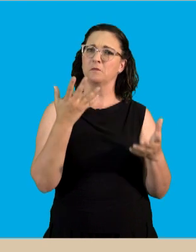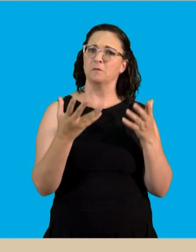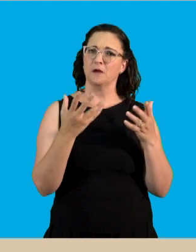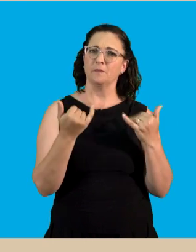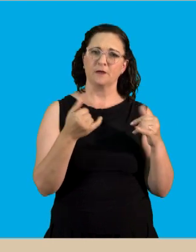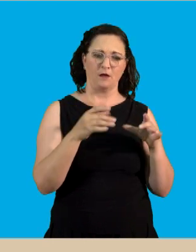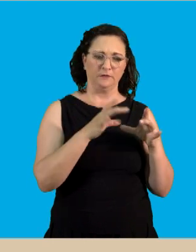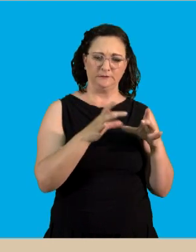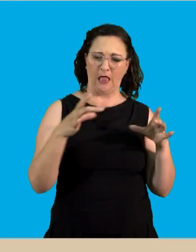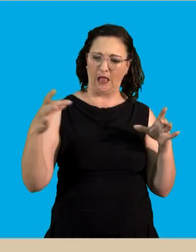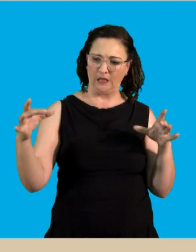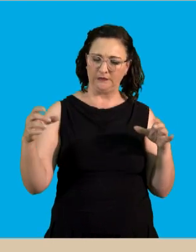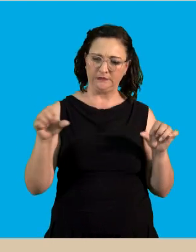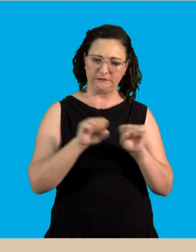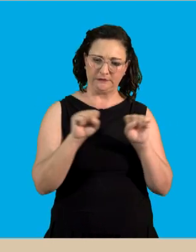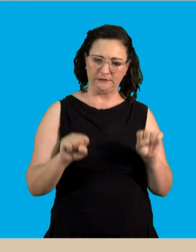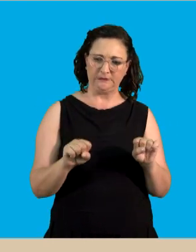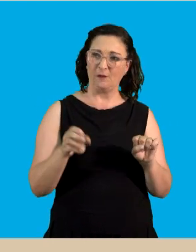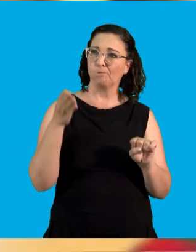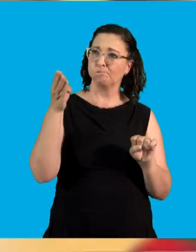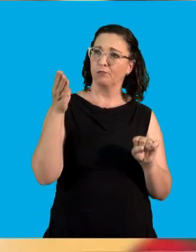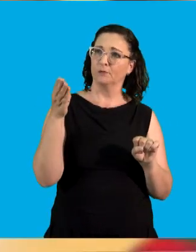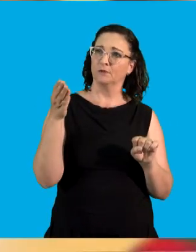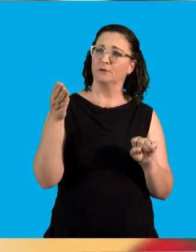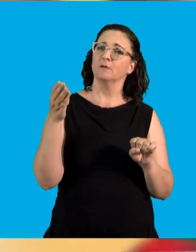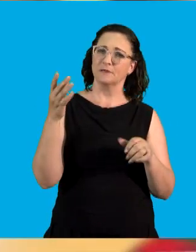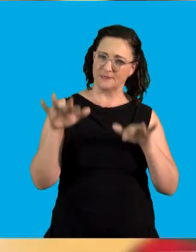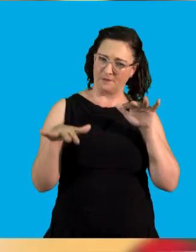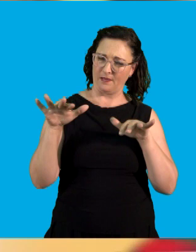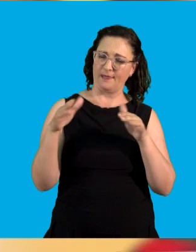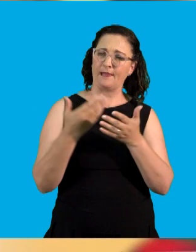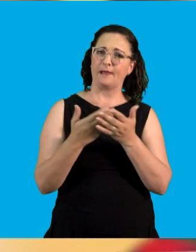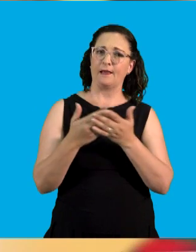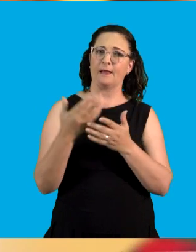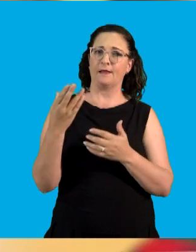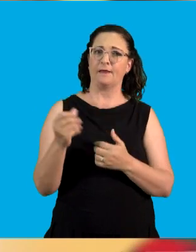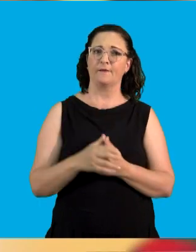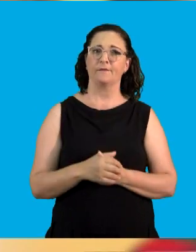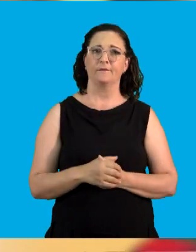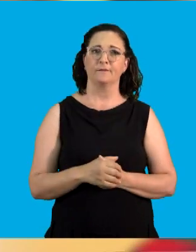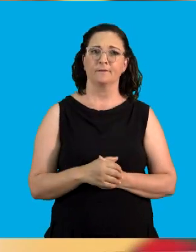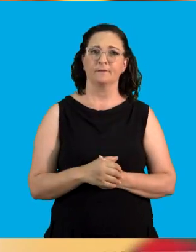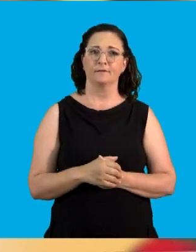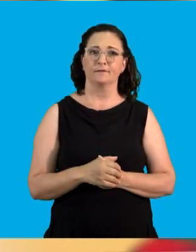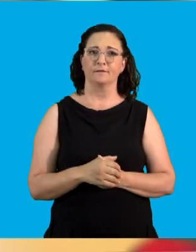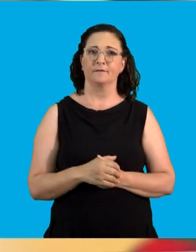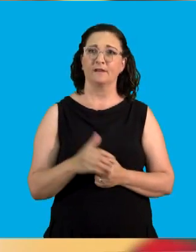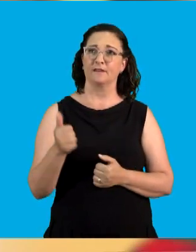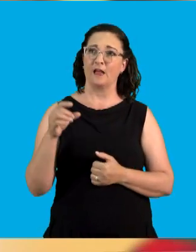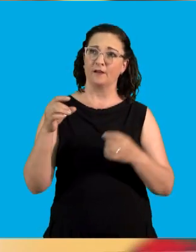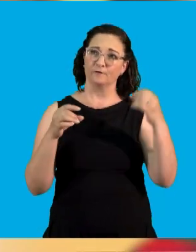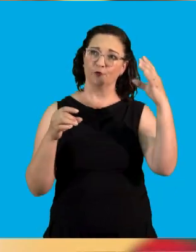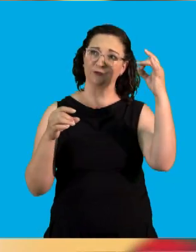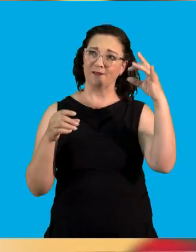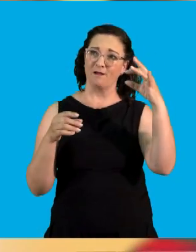be found there. Just think about it. If astronomers believe that there might be a chance that in these